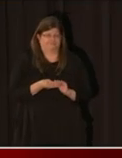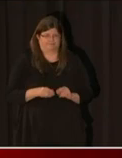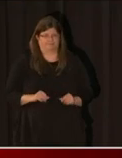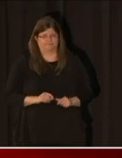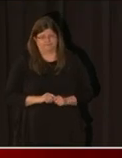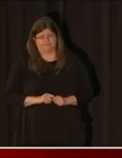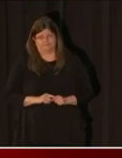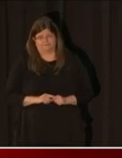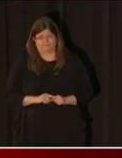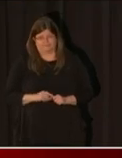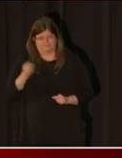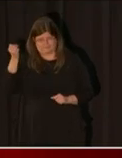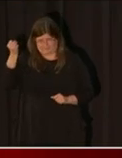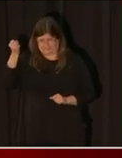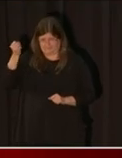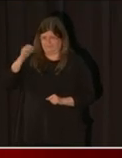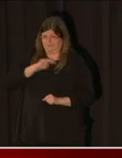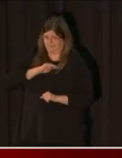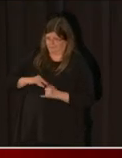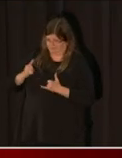1 second.